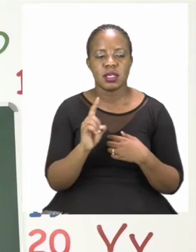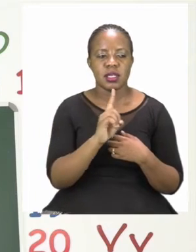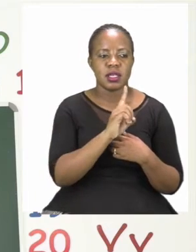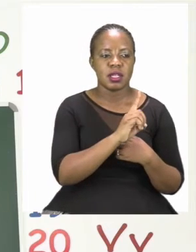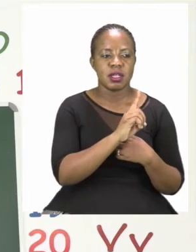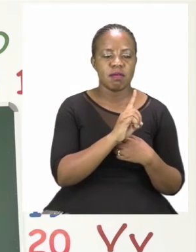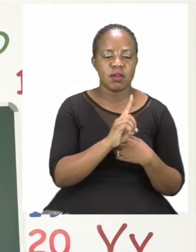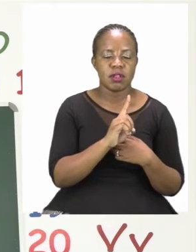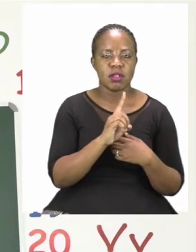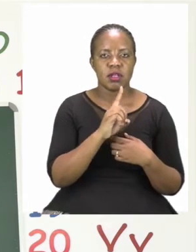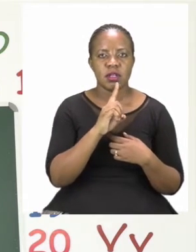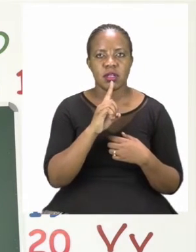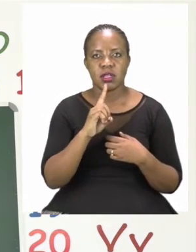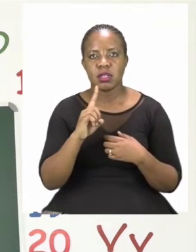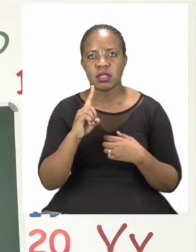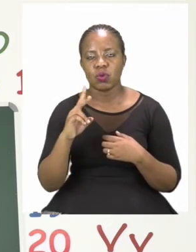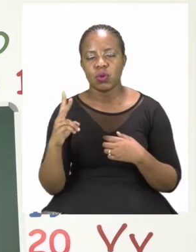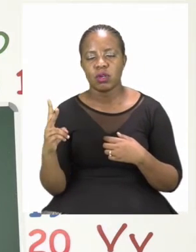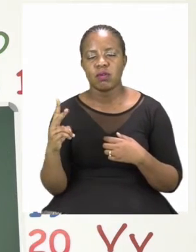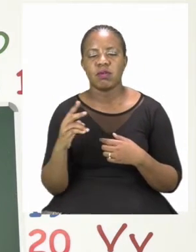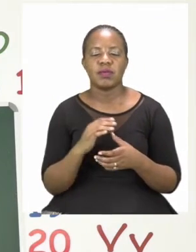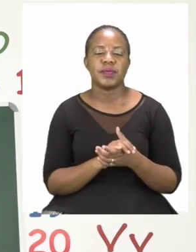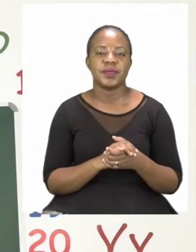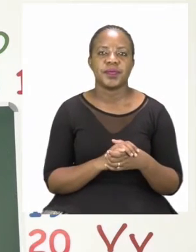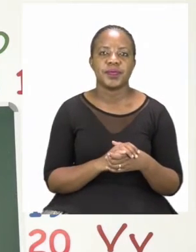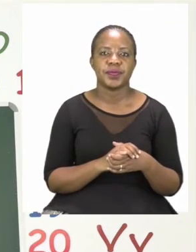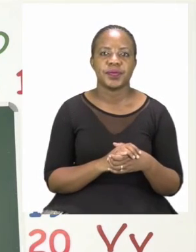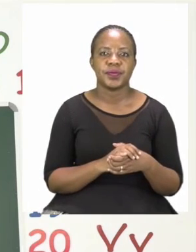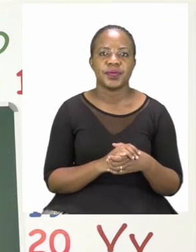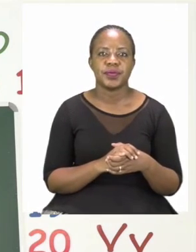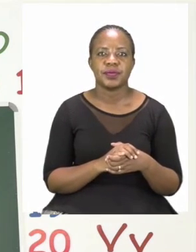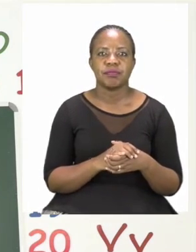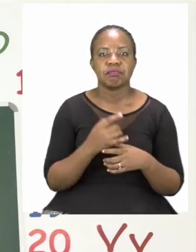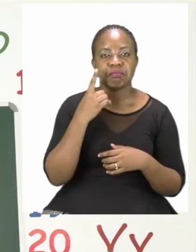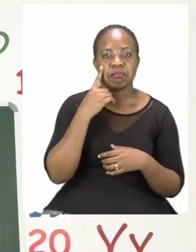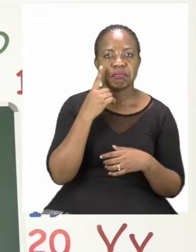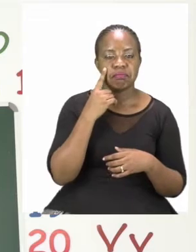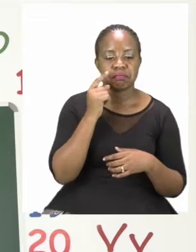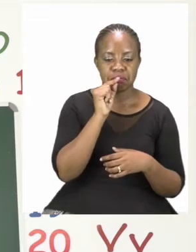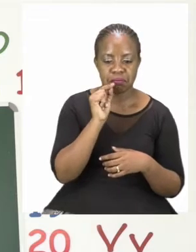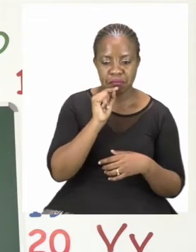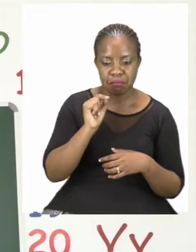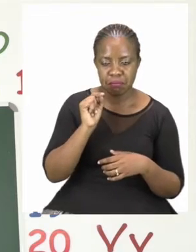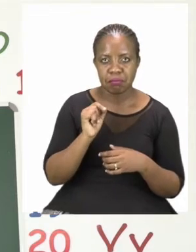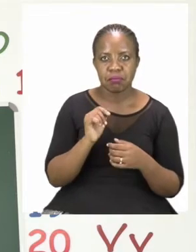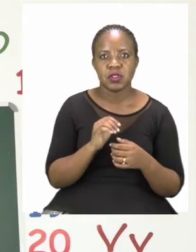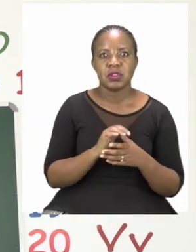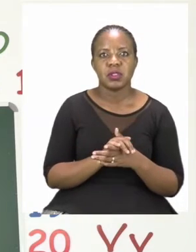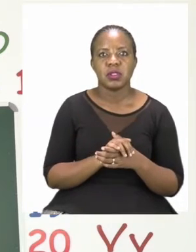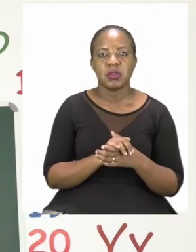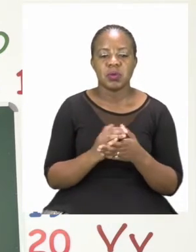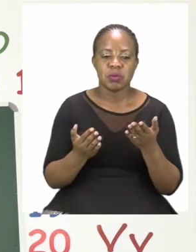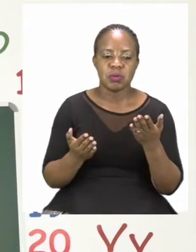11, 12. So we have managed to share up